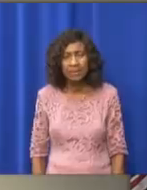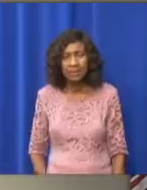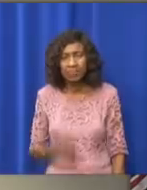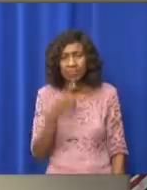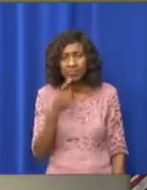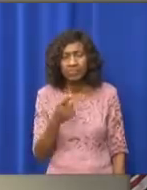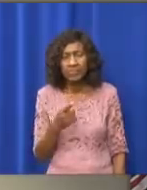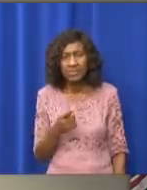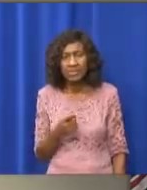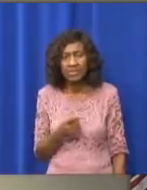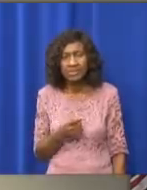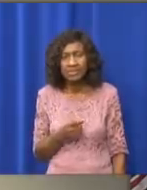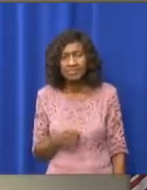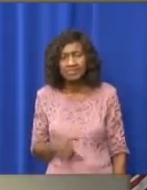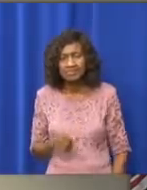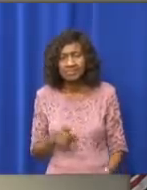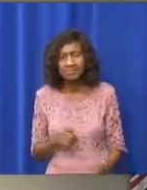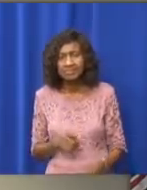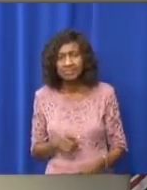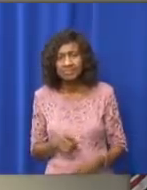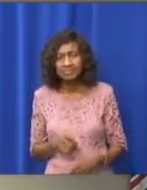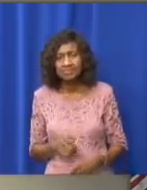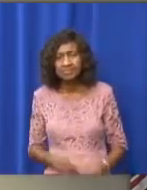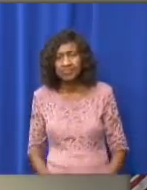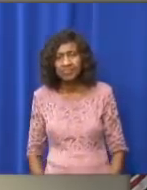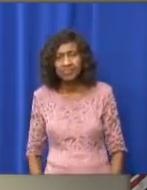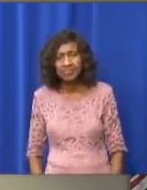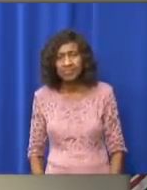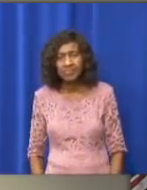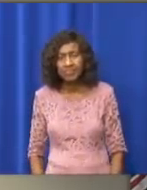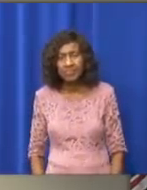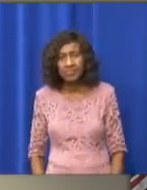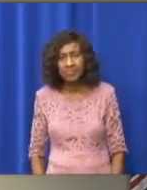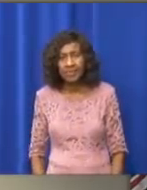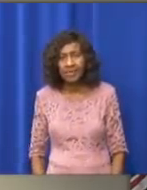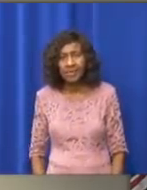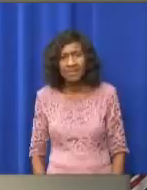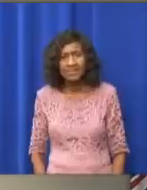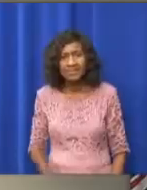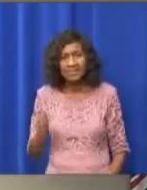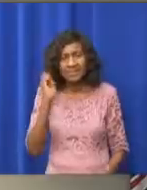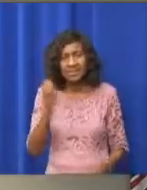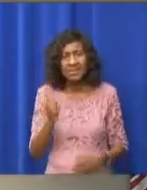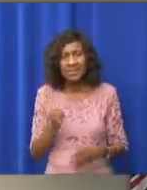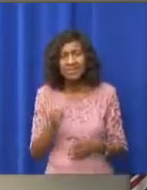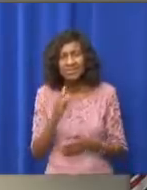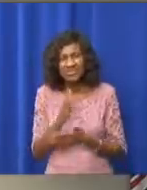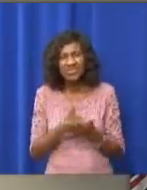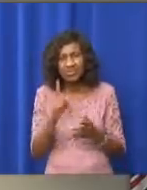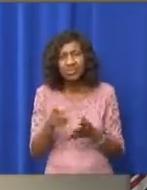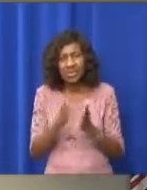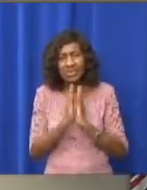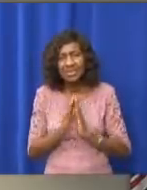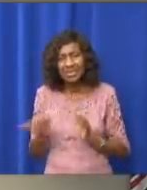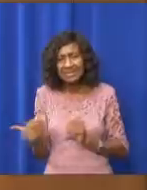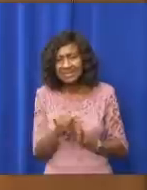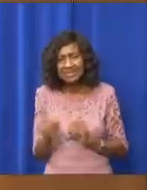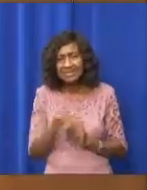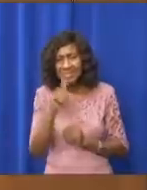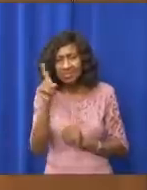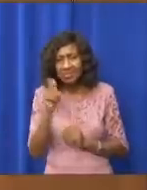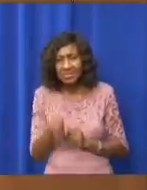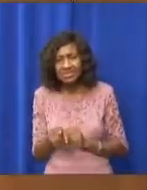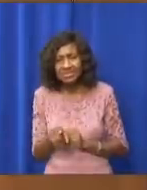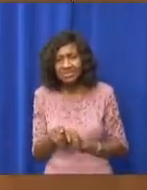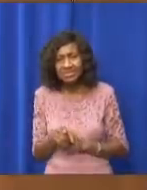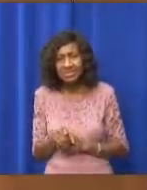Thank you for the opportunity. I think I've received a similar query as well, which I thought it